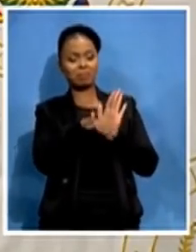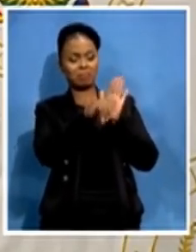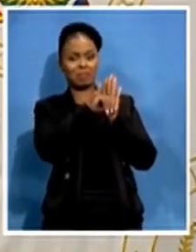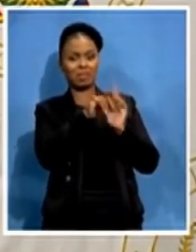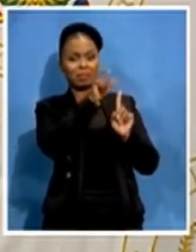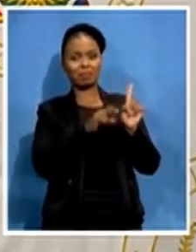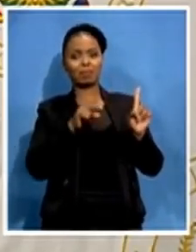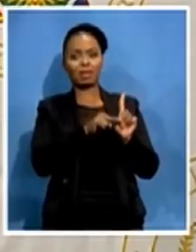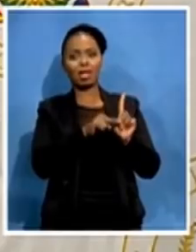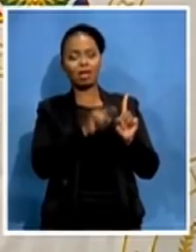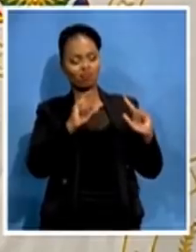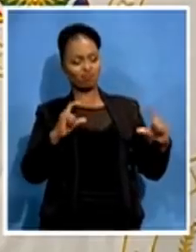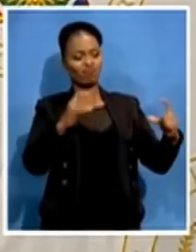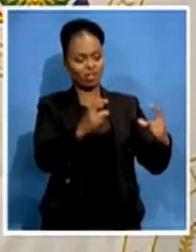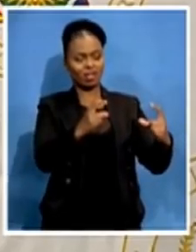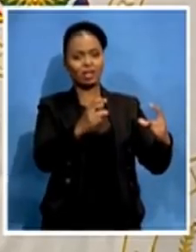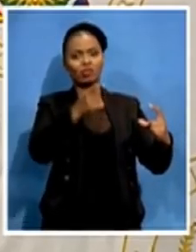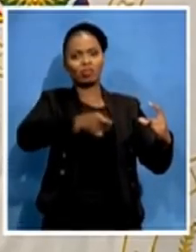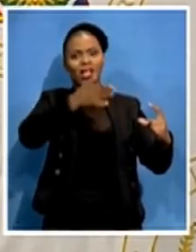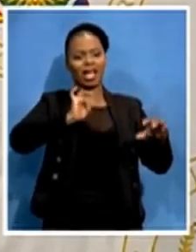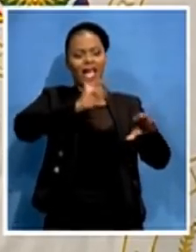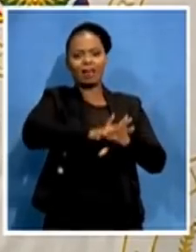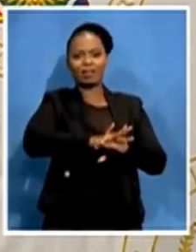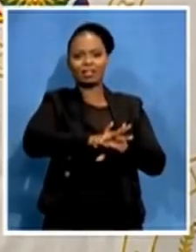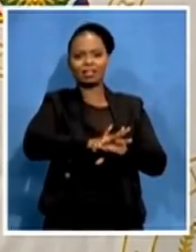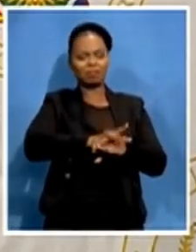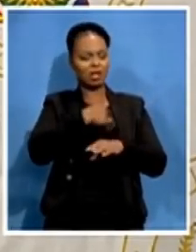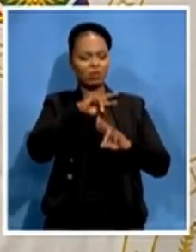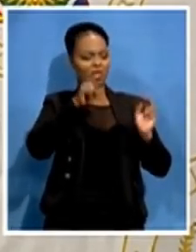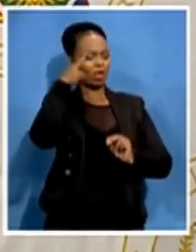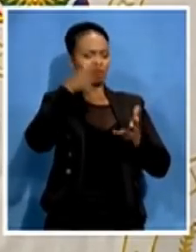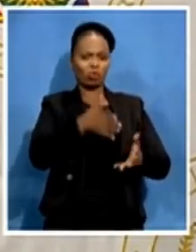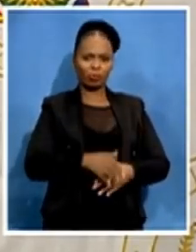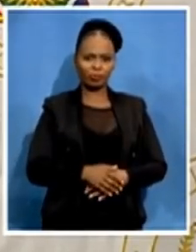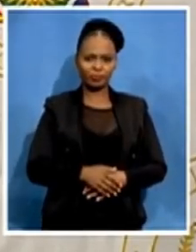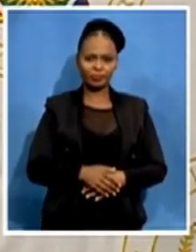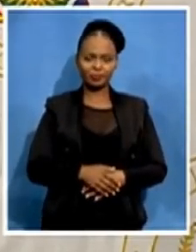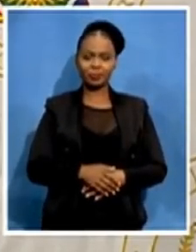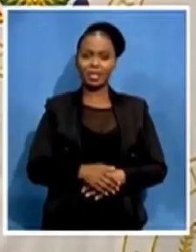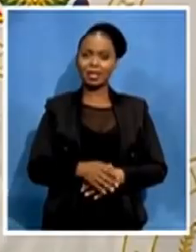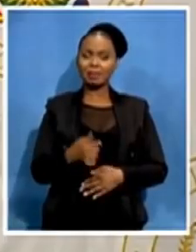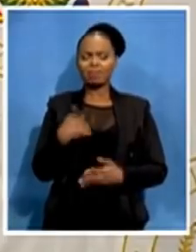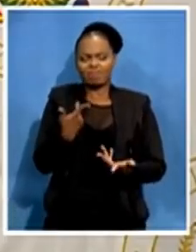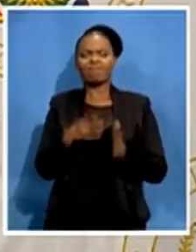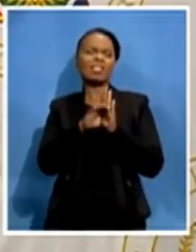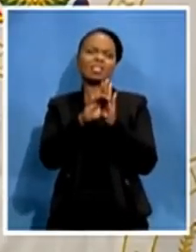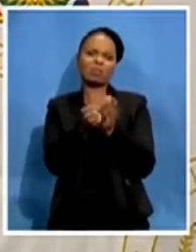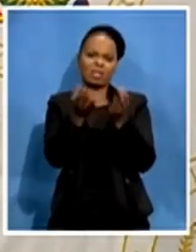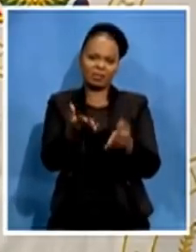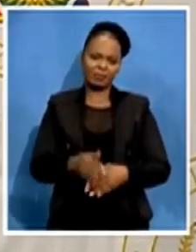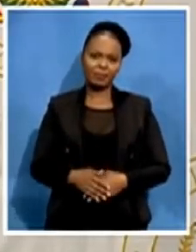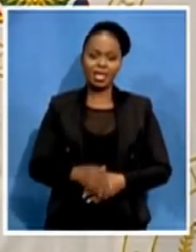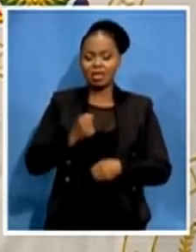any way whatsoever by that incident. I mean, I'll give you an example. Last year at a briefing of this nature,